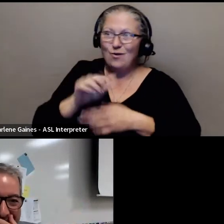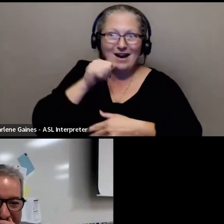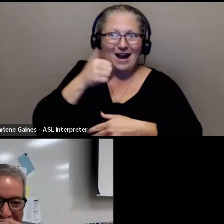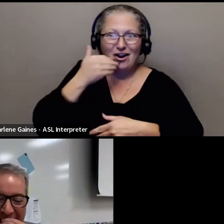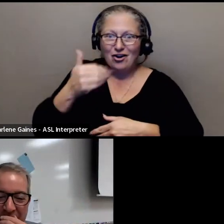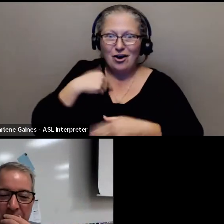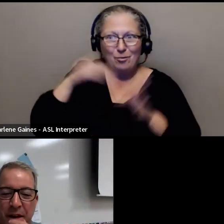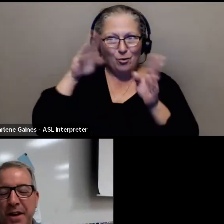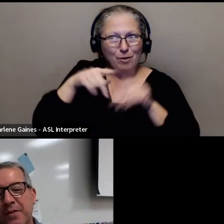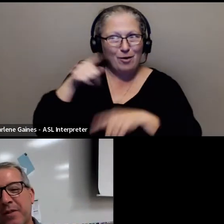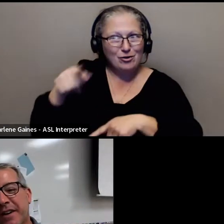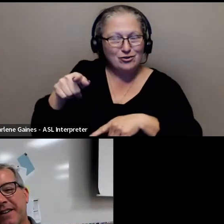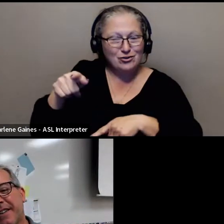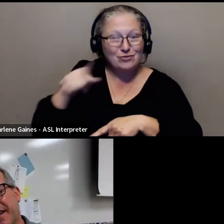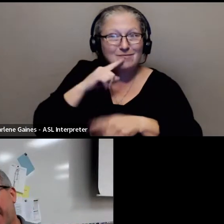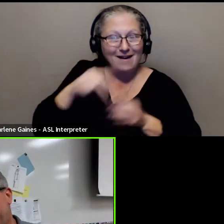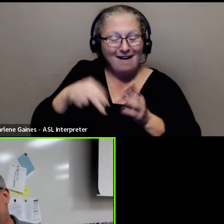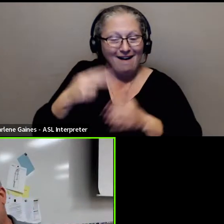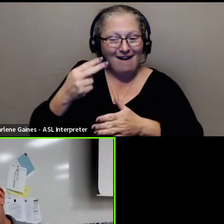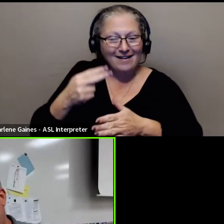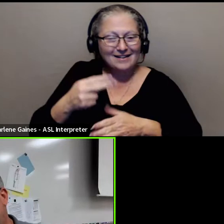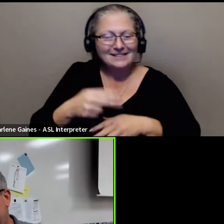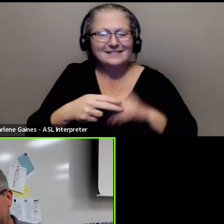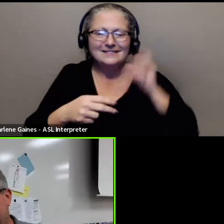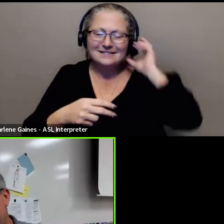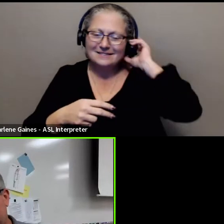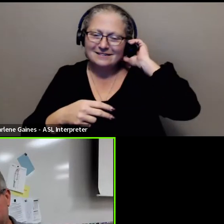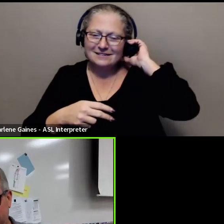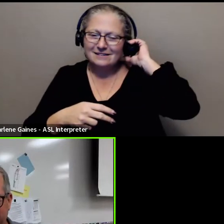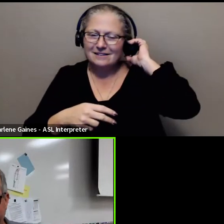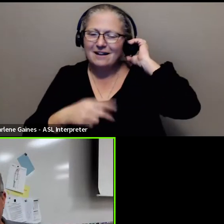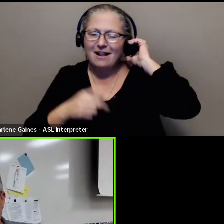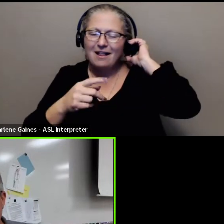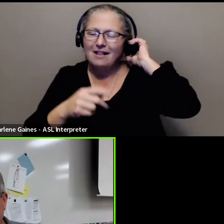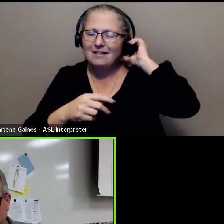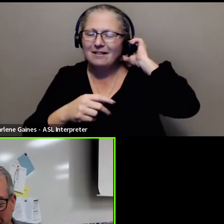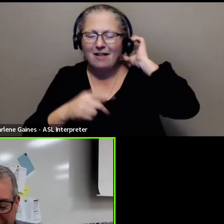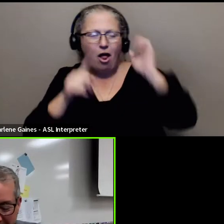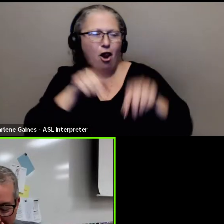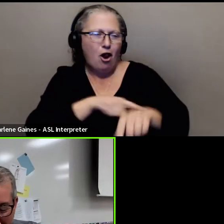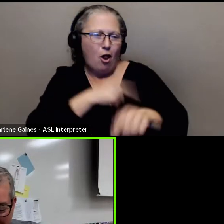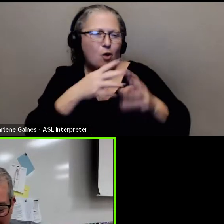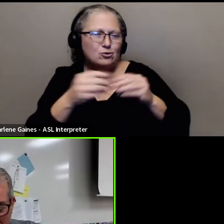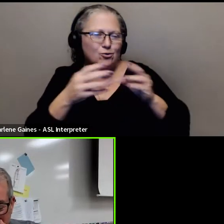thing. I'm a little worried about you, to be honest. Yeah, it's a long story. Okay.